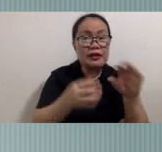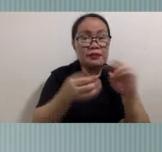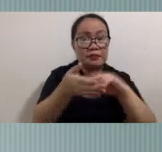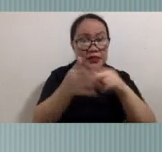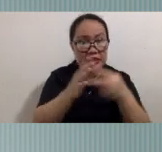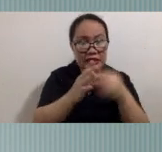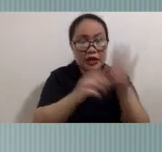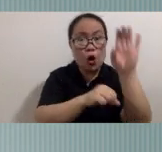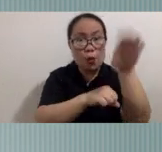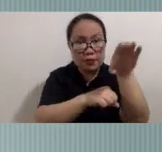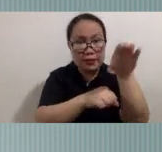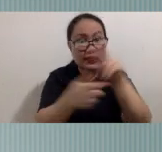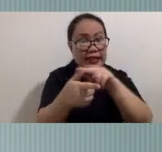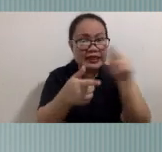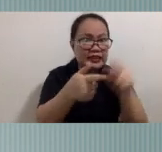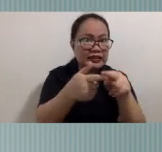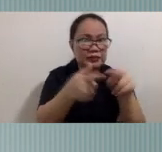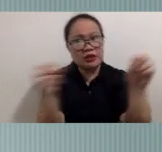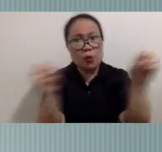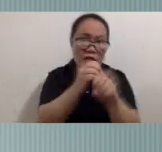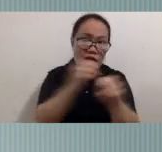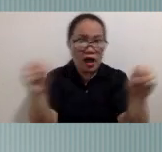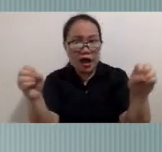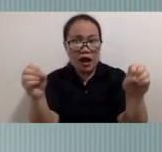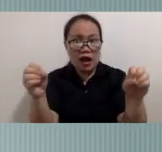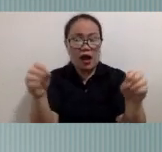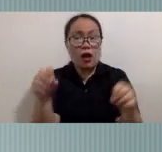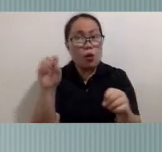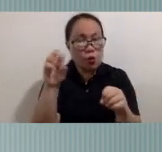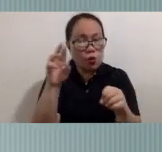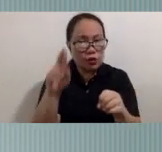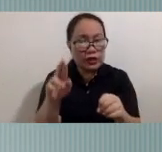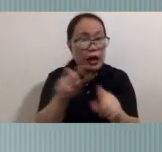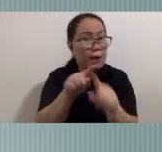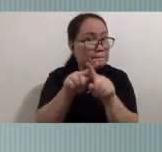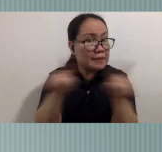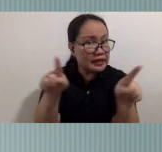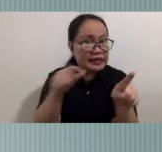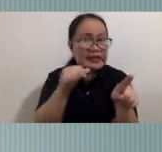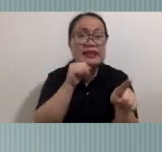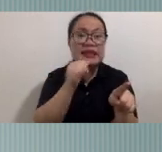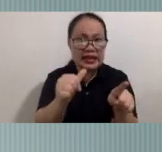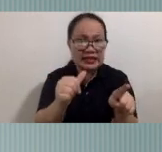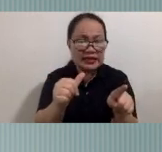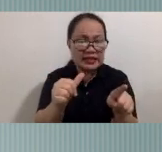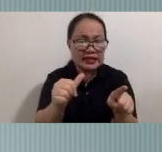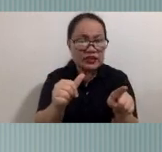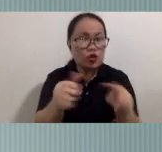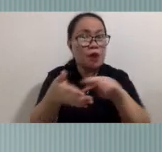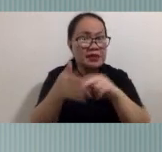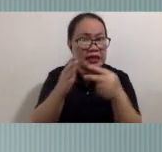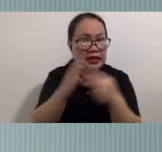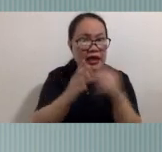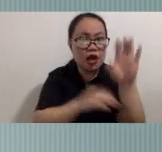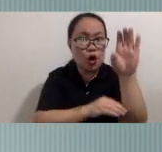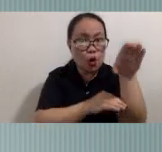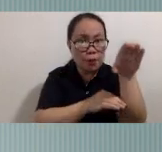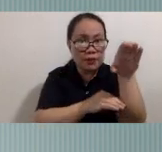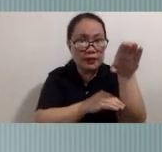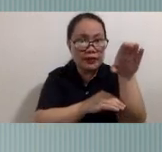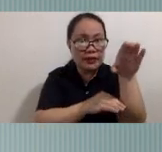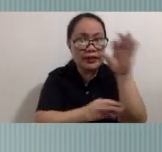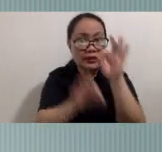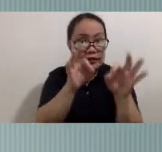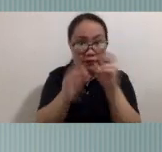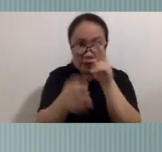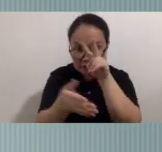sabihin, complement ang hinahanap natin. Now, sometimes, you will encounter the word but not. So, but not,